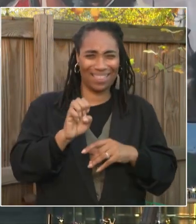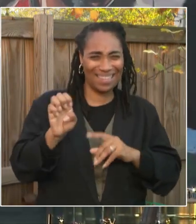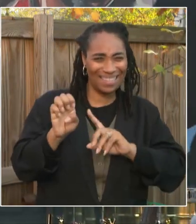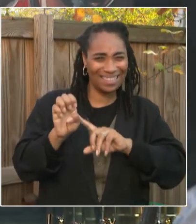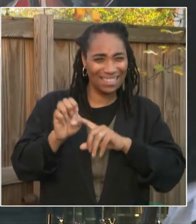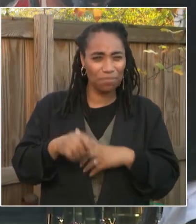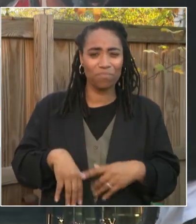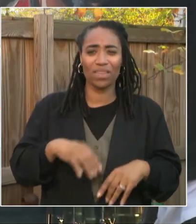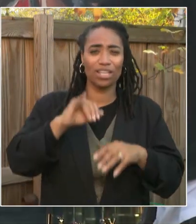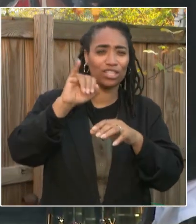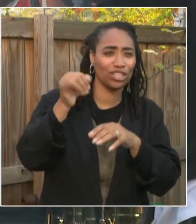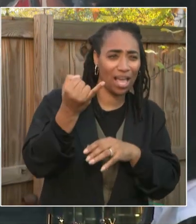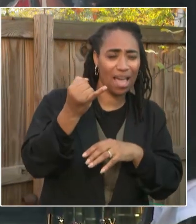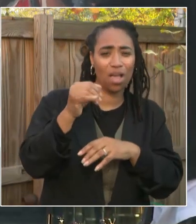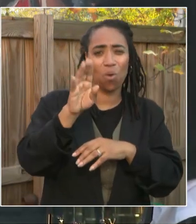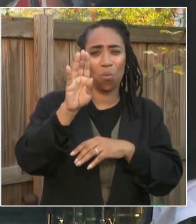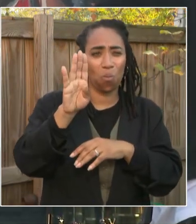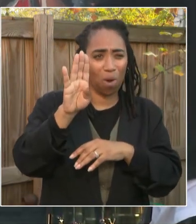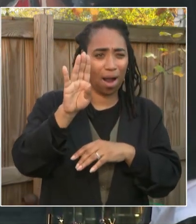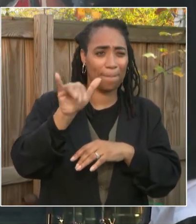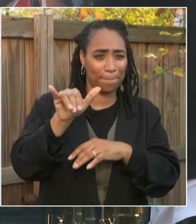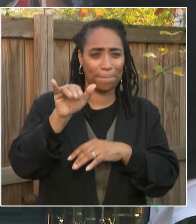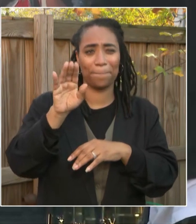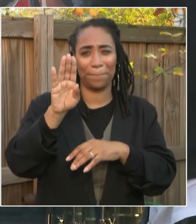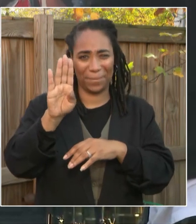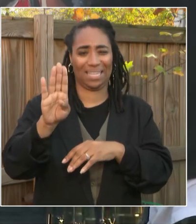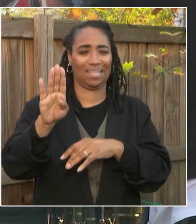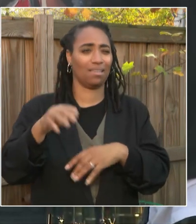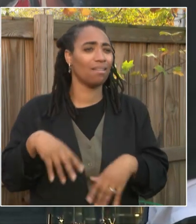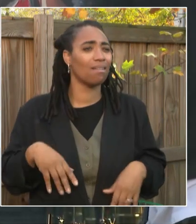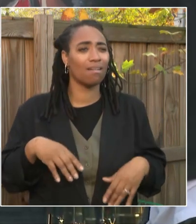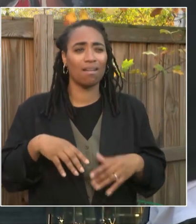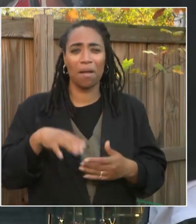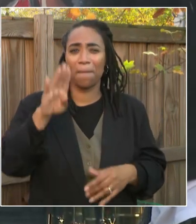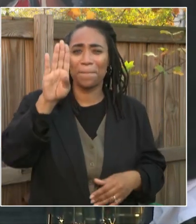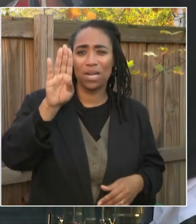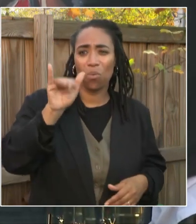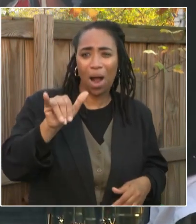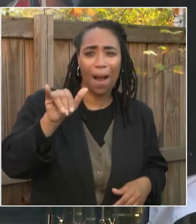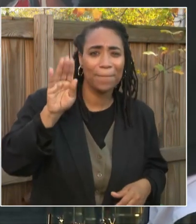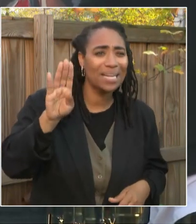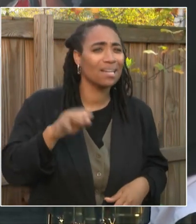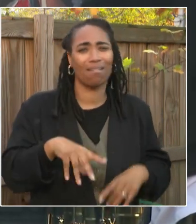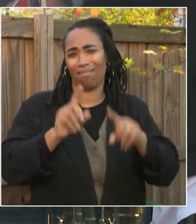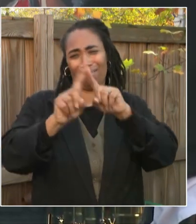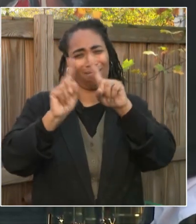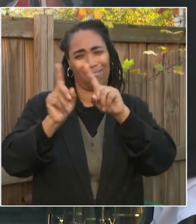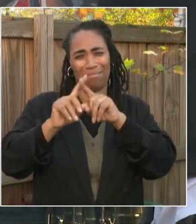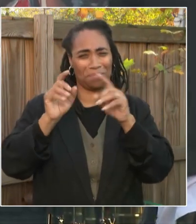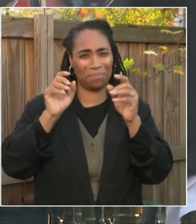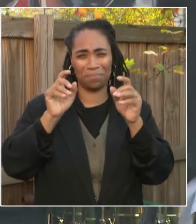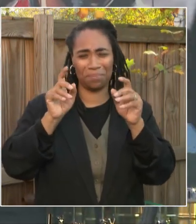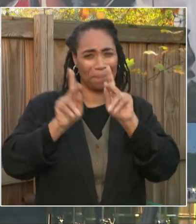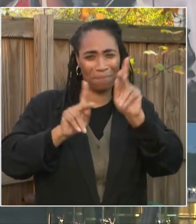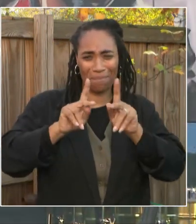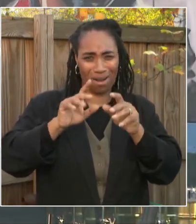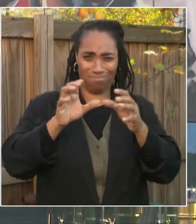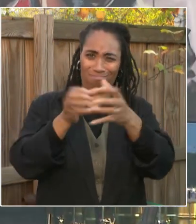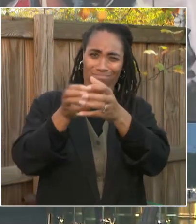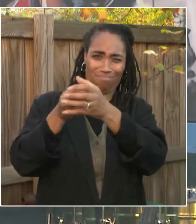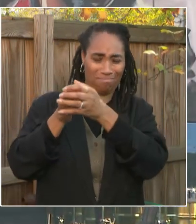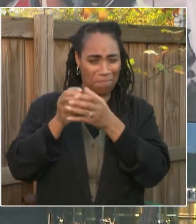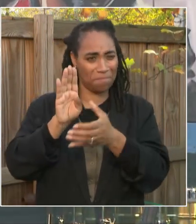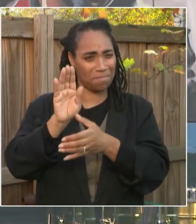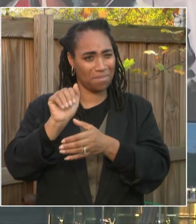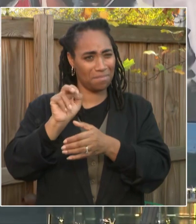and Northeast Groovers. Man, we're just one big family, and I'm just happy to be a part of it. And